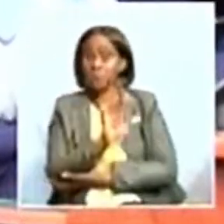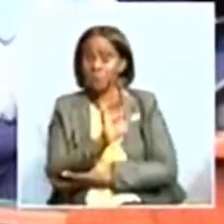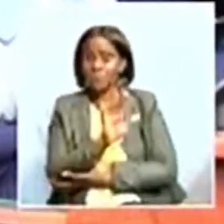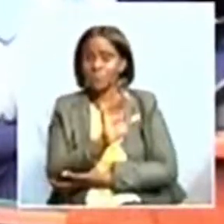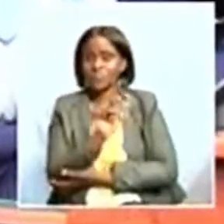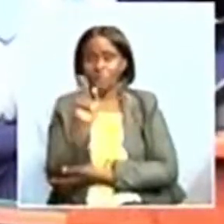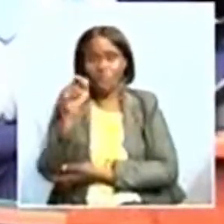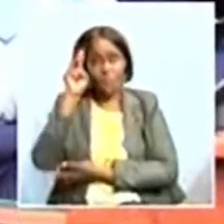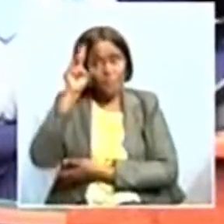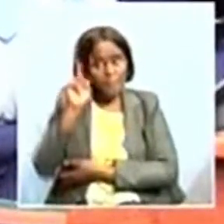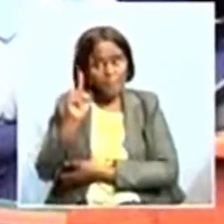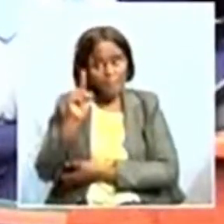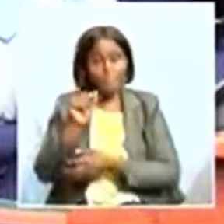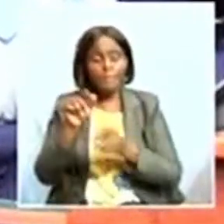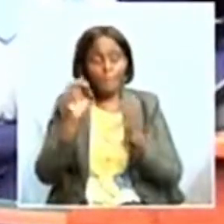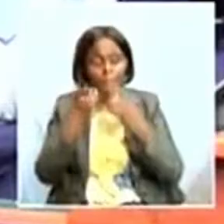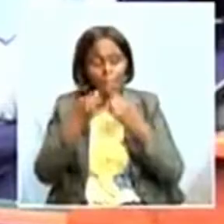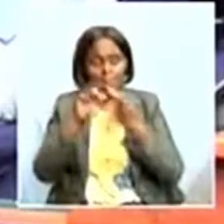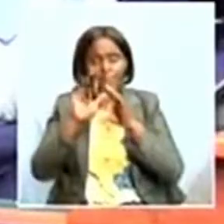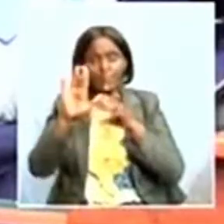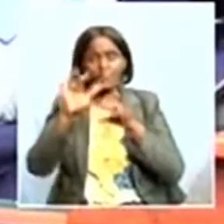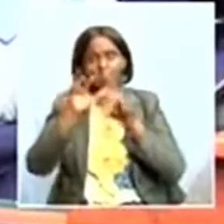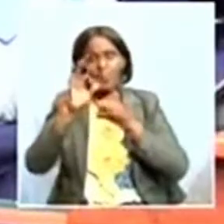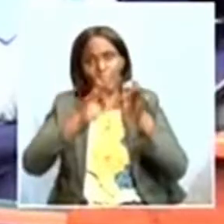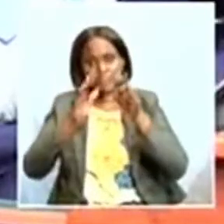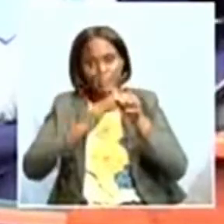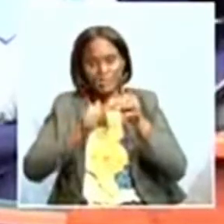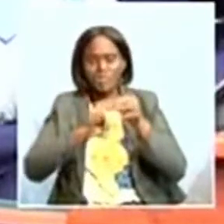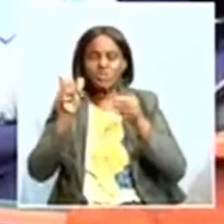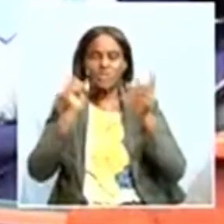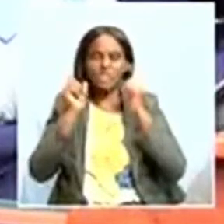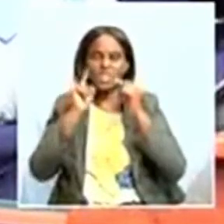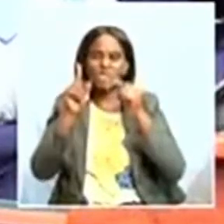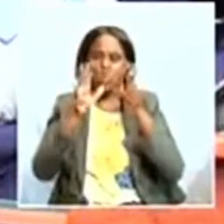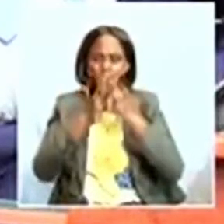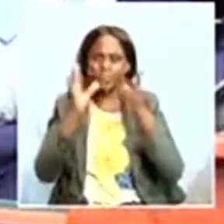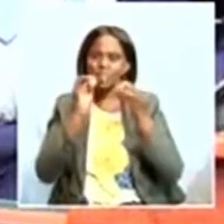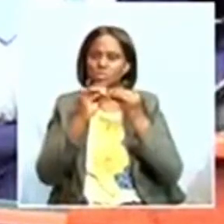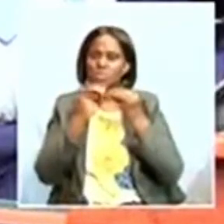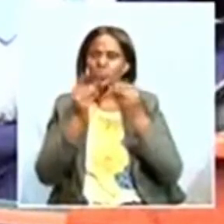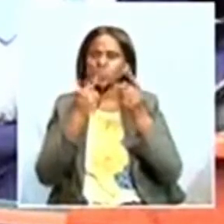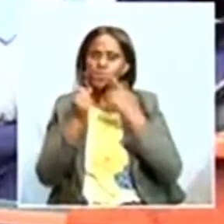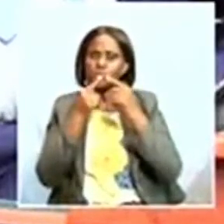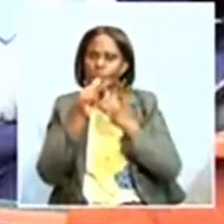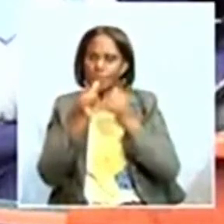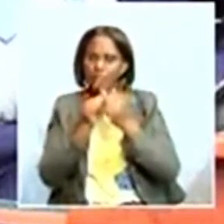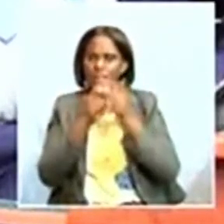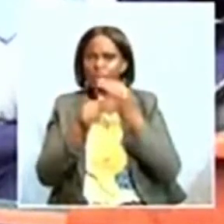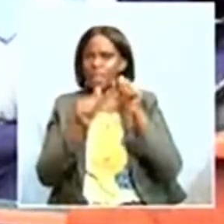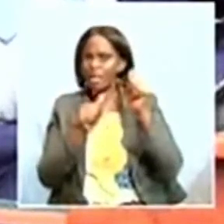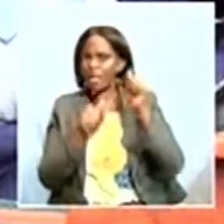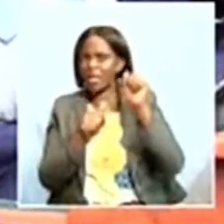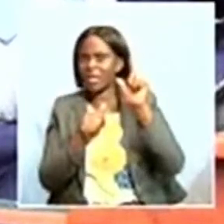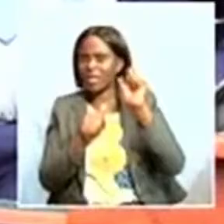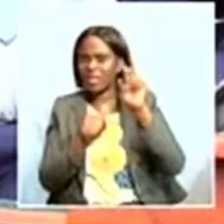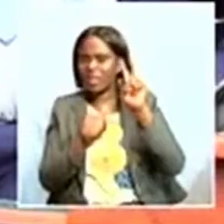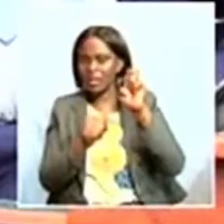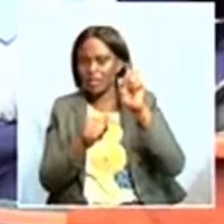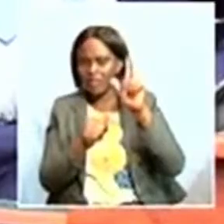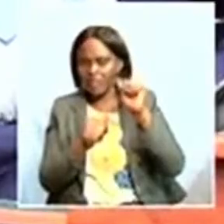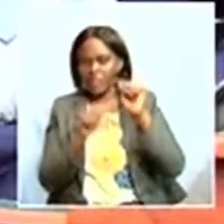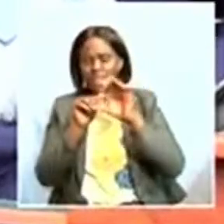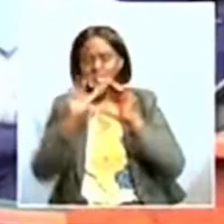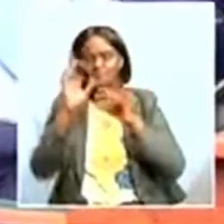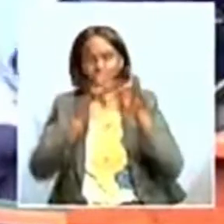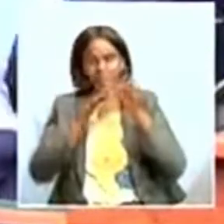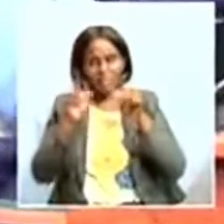But Minister, in your statement, I didn't hear you much talk about A-levels. Because in the